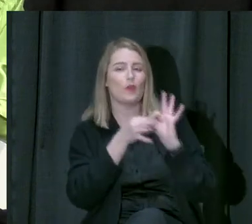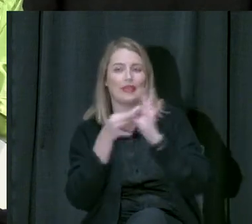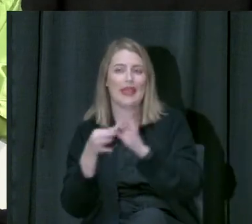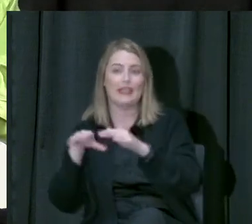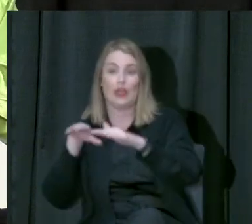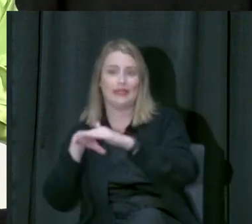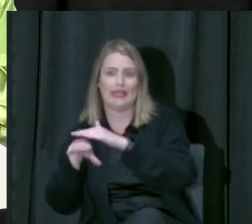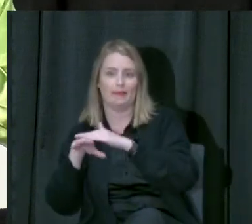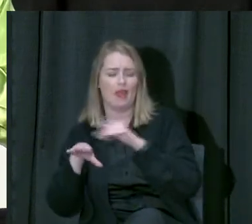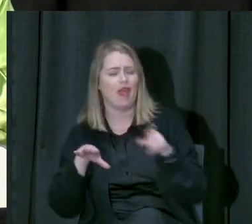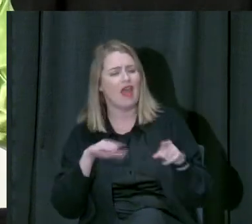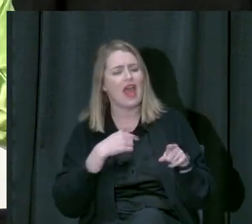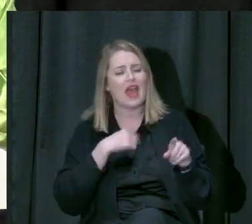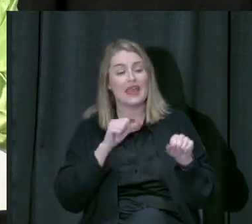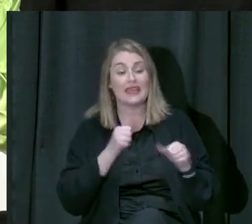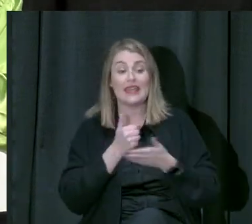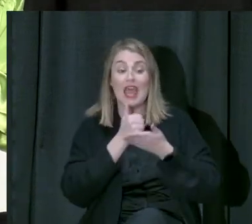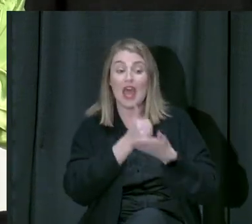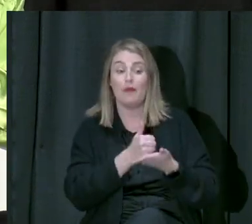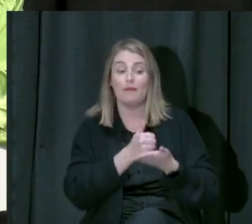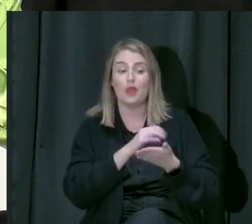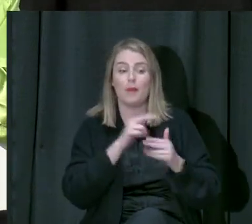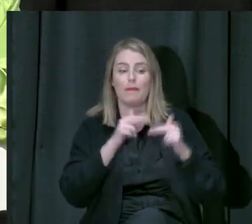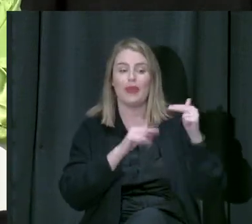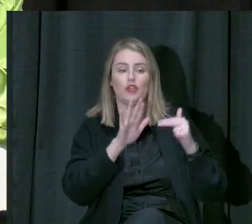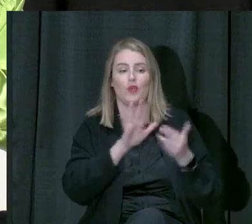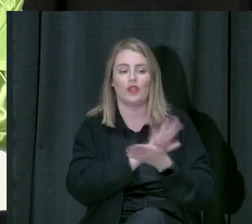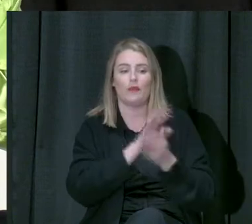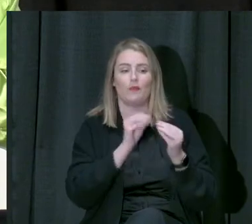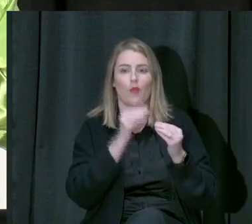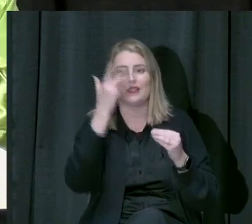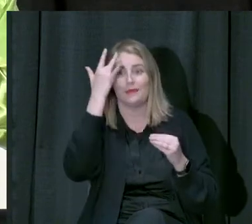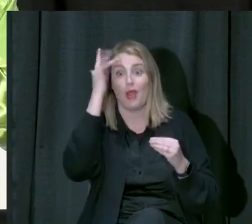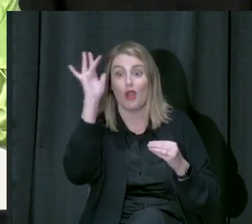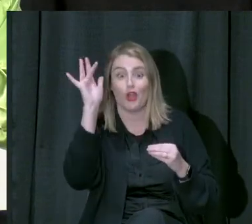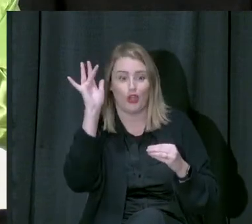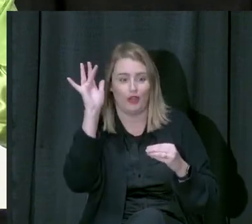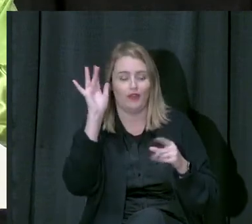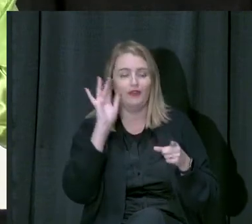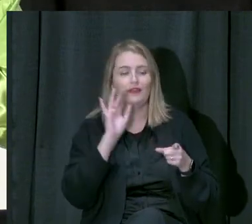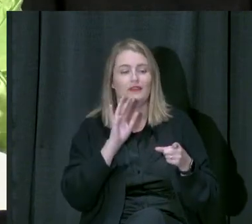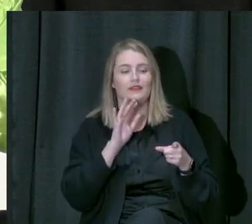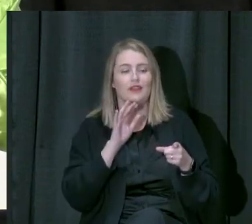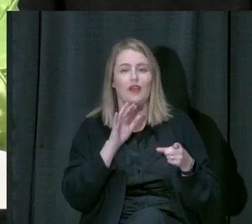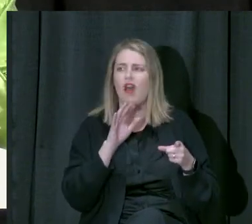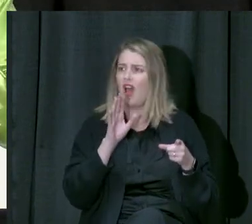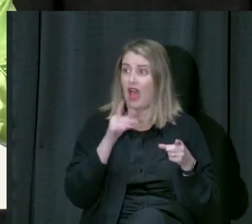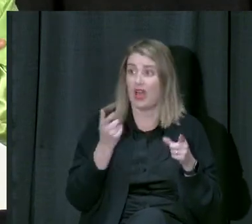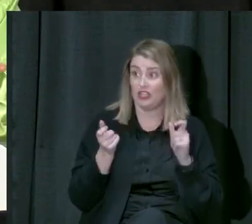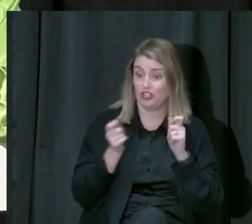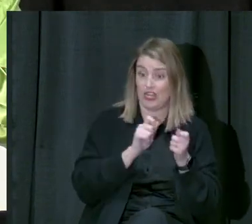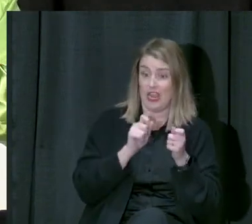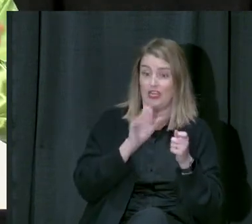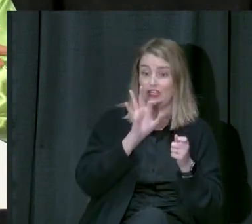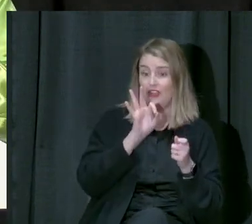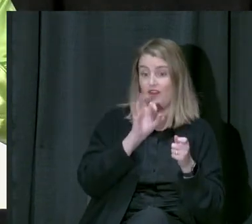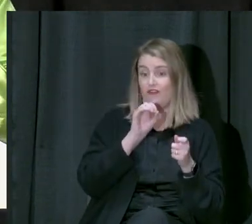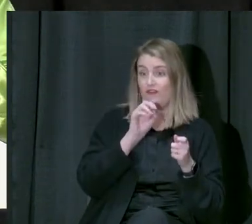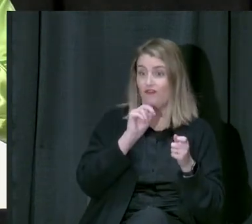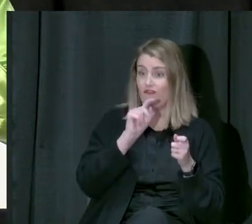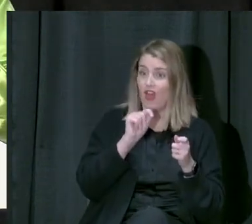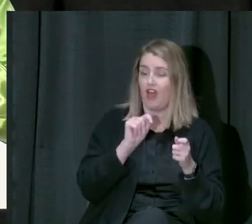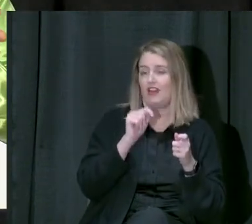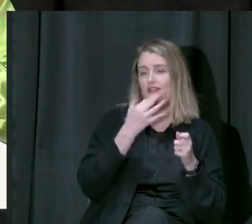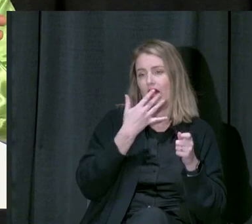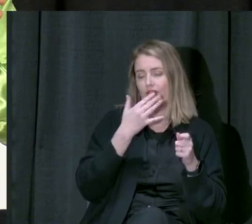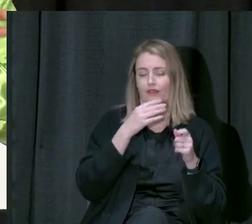let me help you build your document smarter, so that when somebody comes back and says, hey, I'd like to change that font size or that color, or I really don't